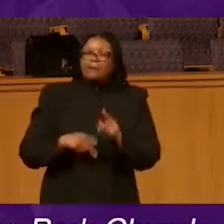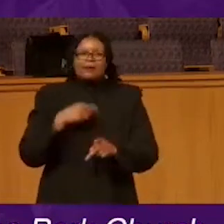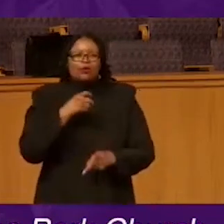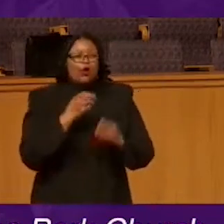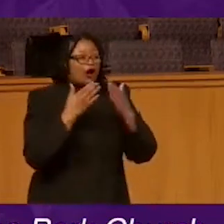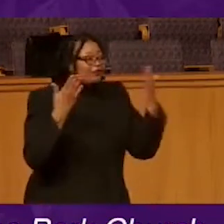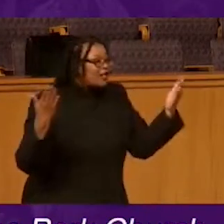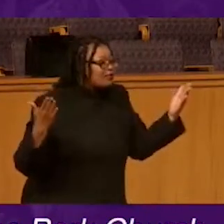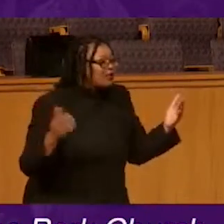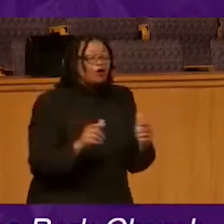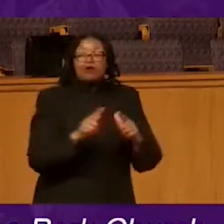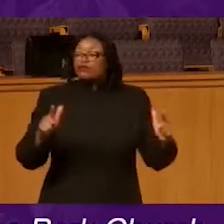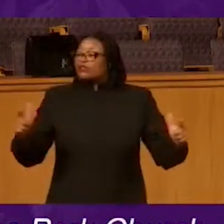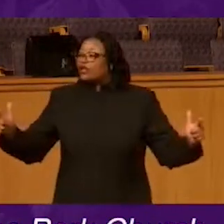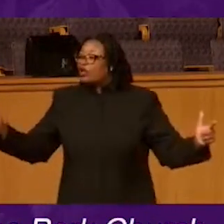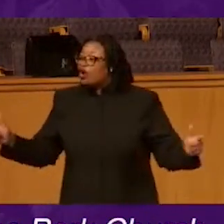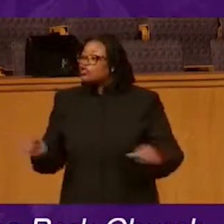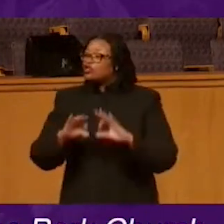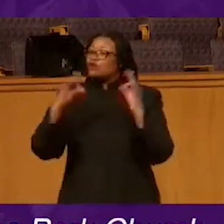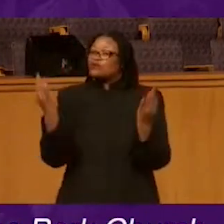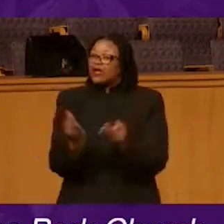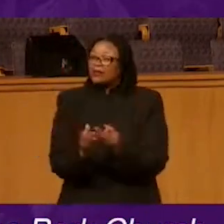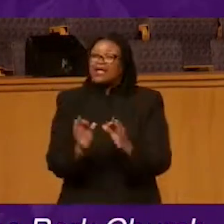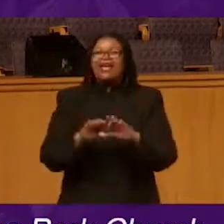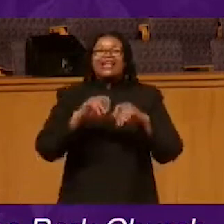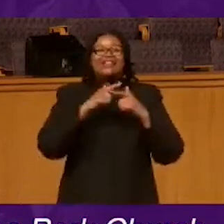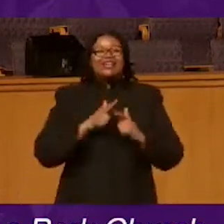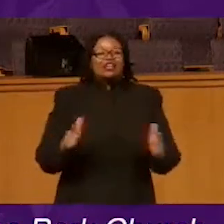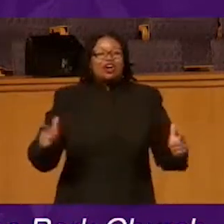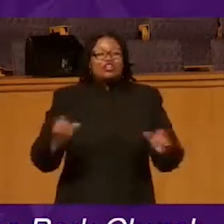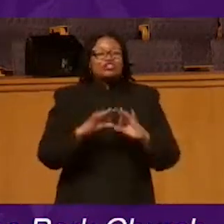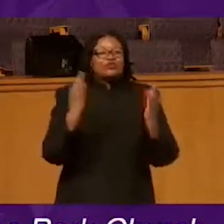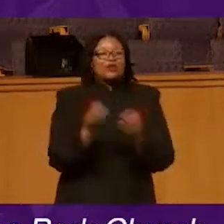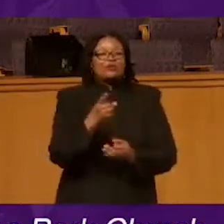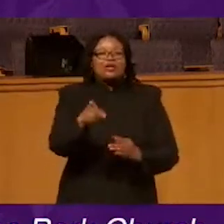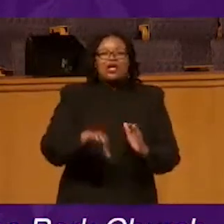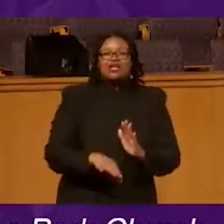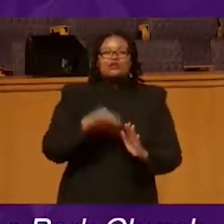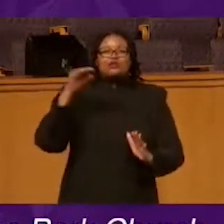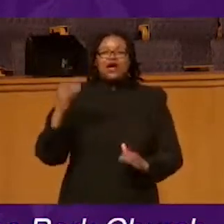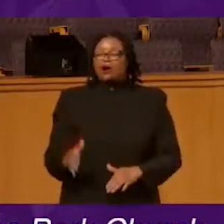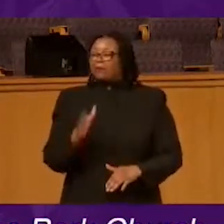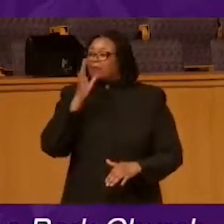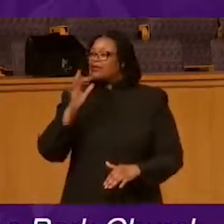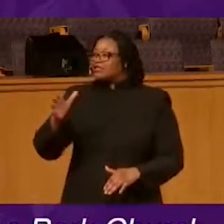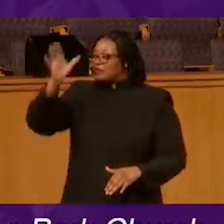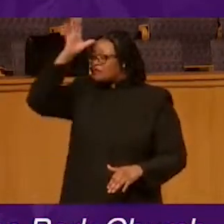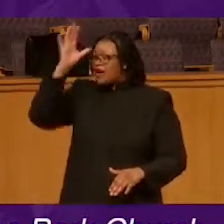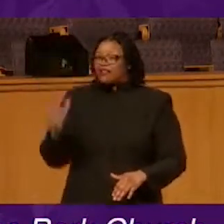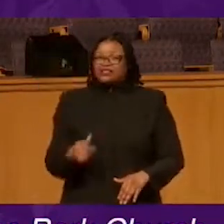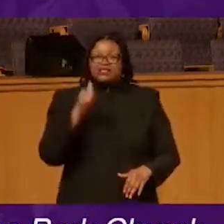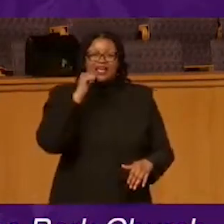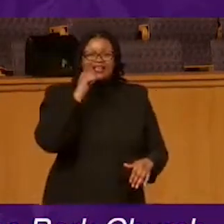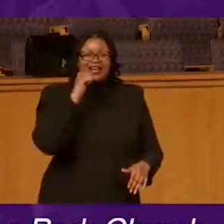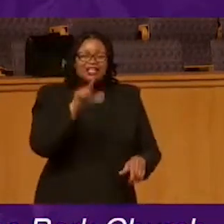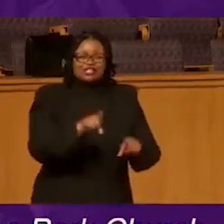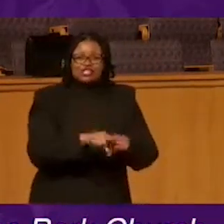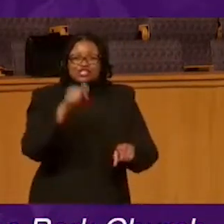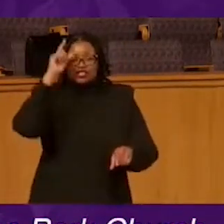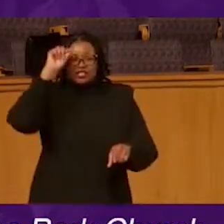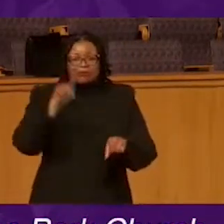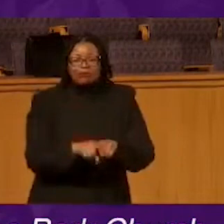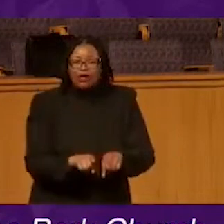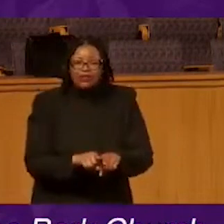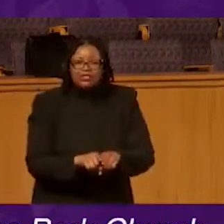thankful for the larger family, because in the larger family, you found mothers and fathers and sisters and brothers. In the